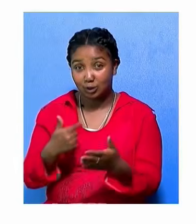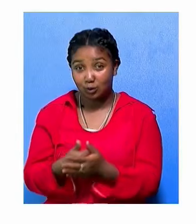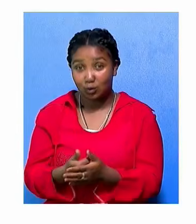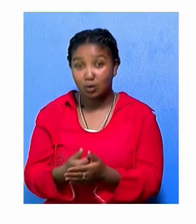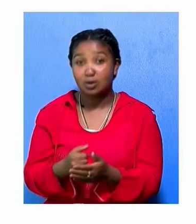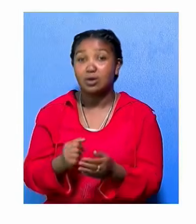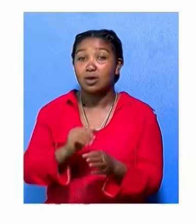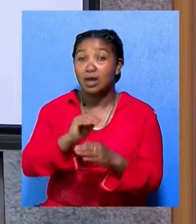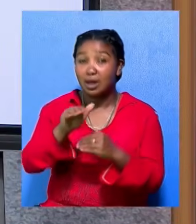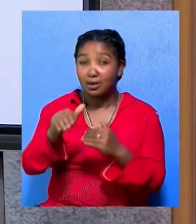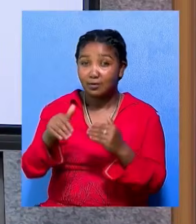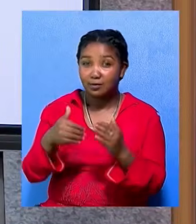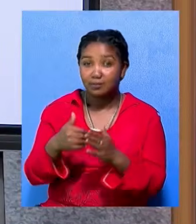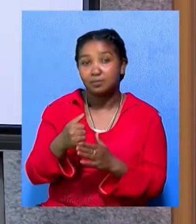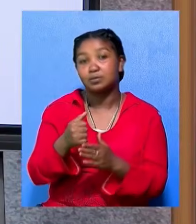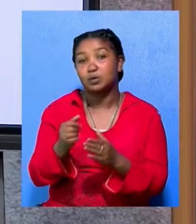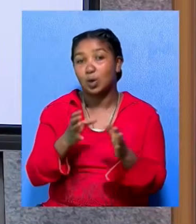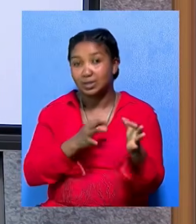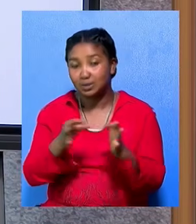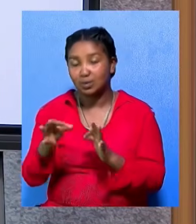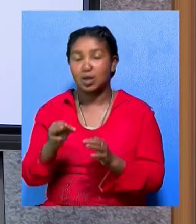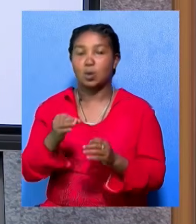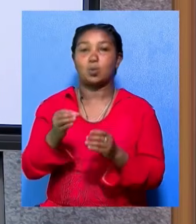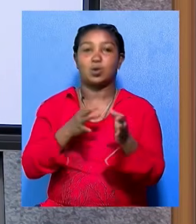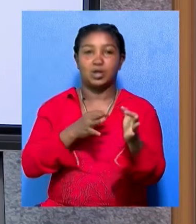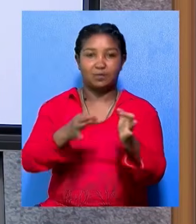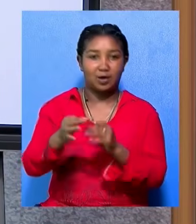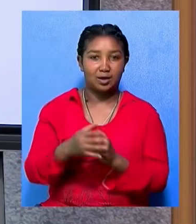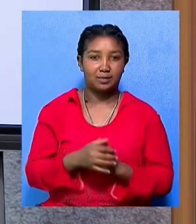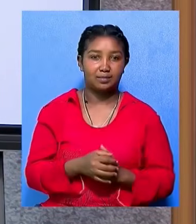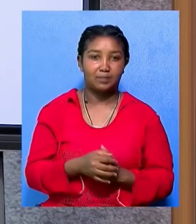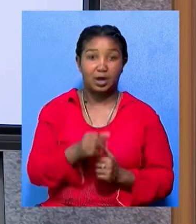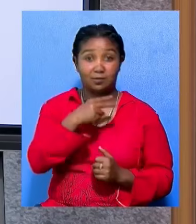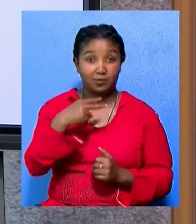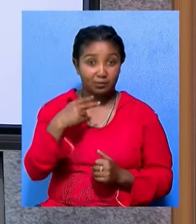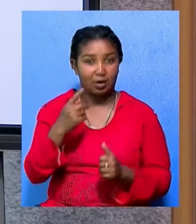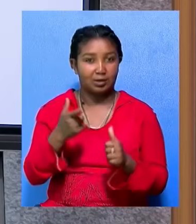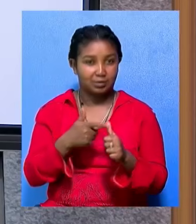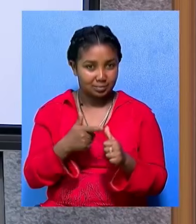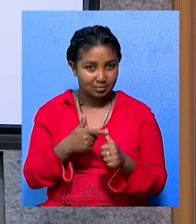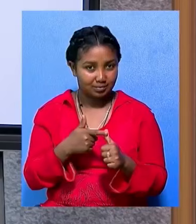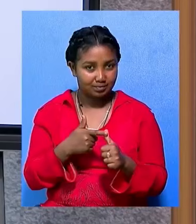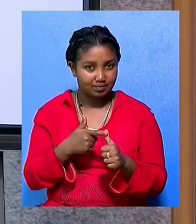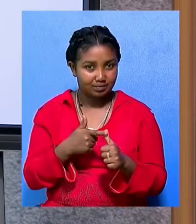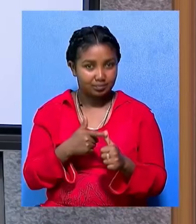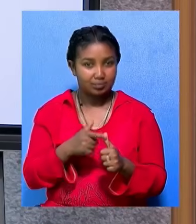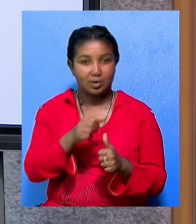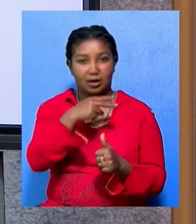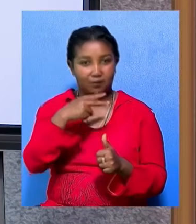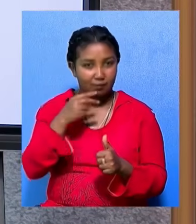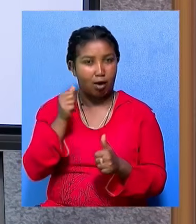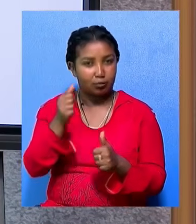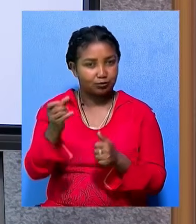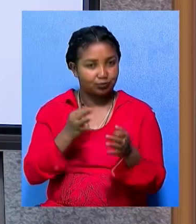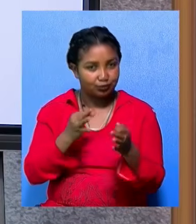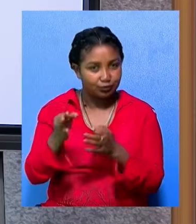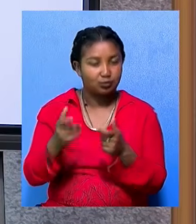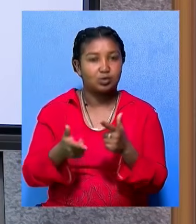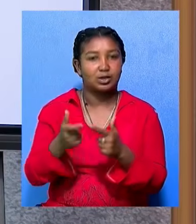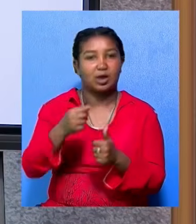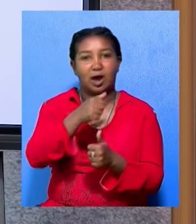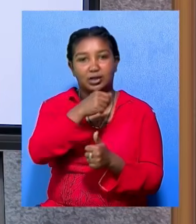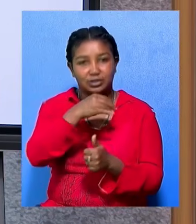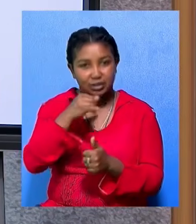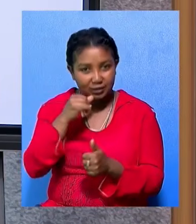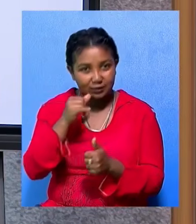an adverb can be used to express or to modify one adverb, adjective,